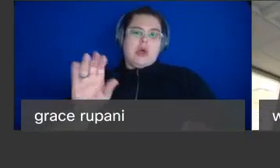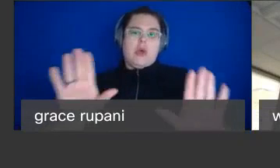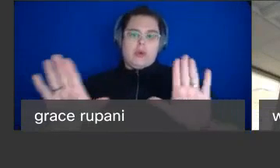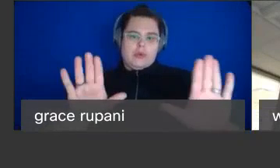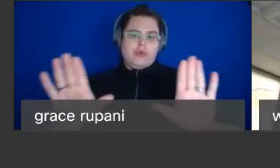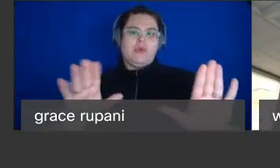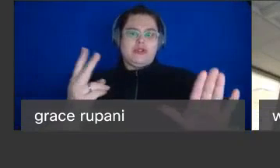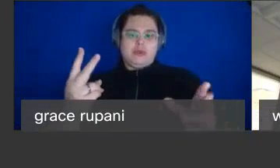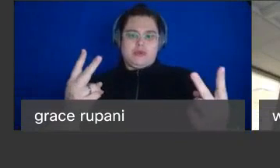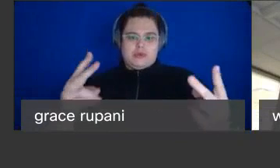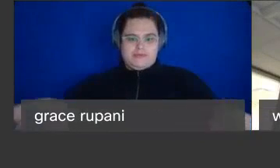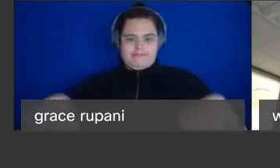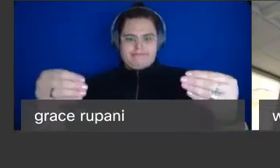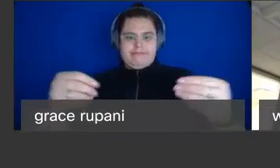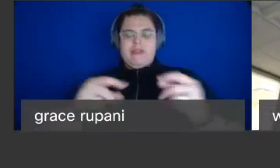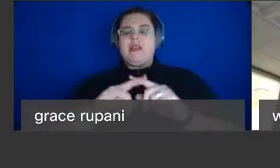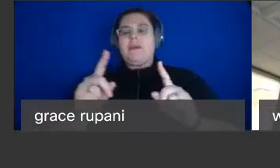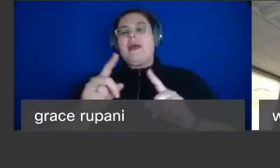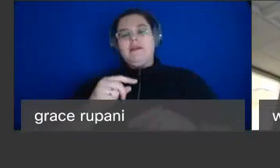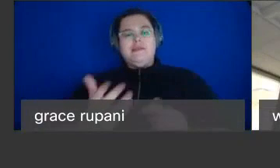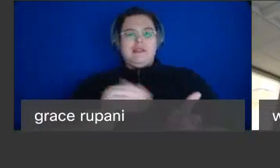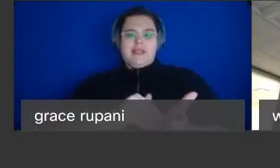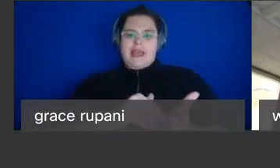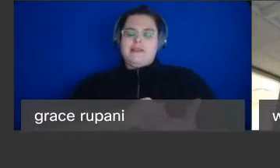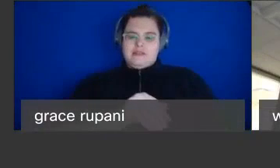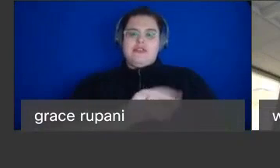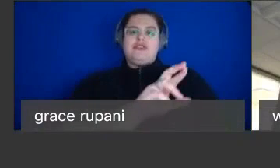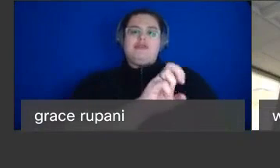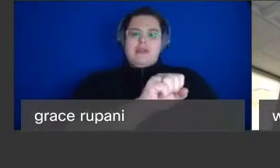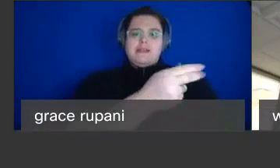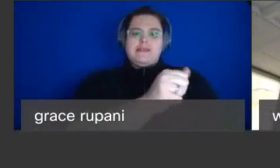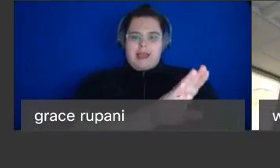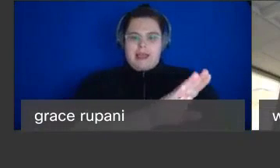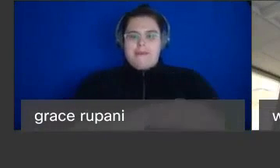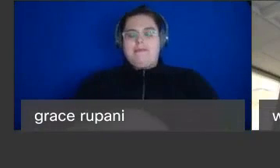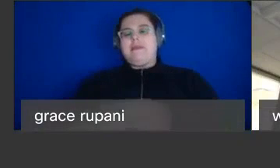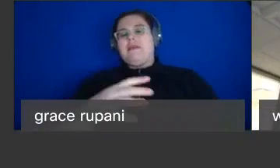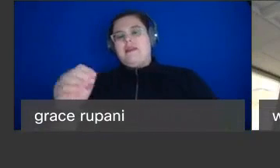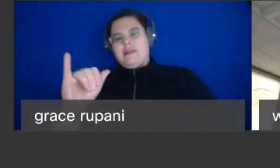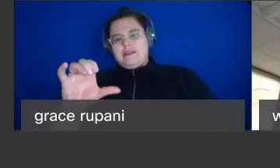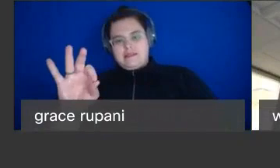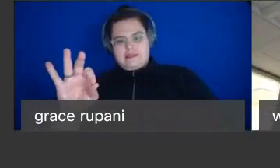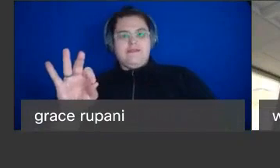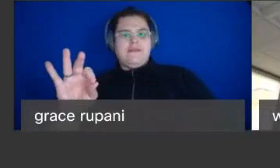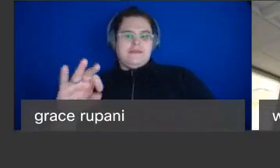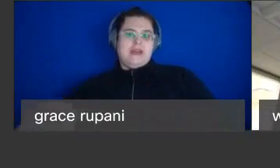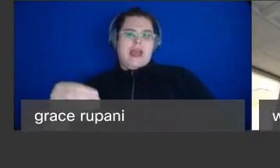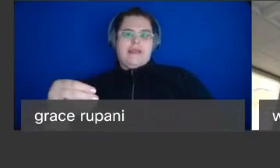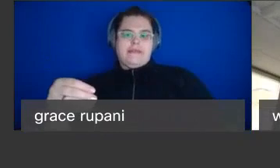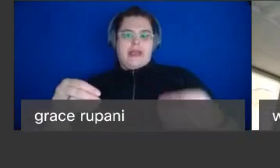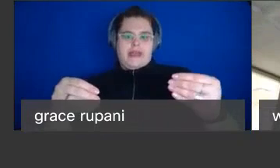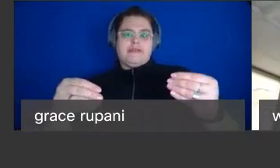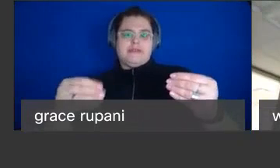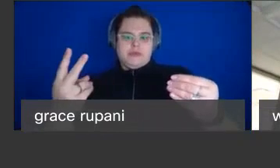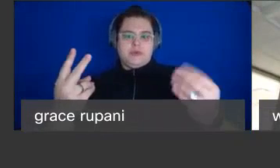4 new cases again are 2 were in ResHab and 2 were in ICF settings. And